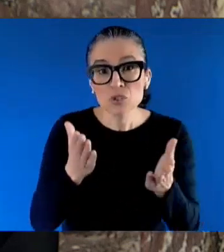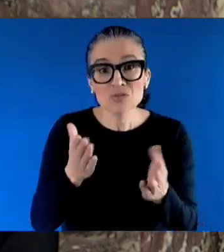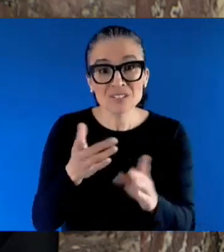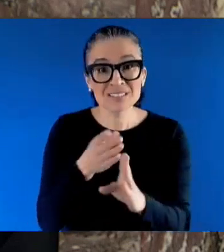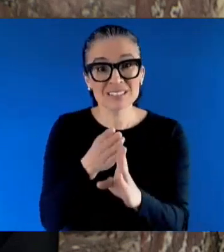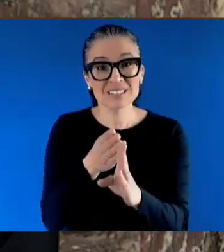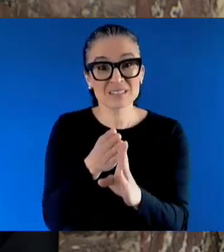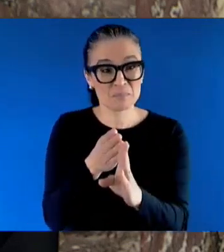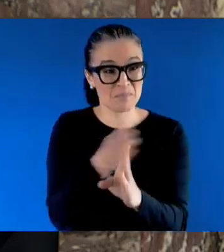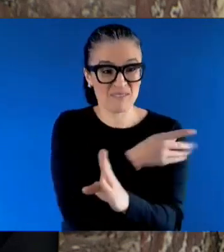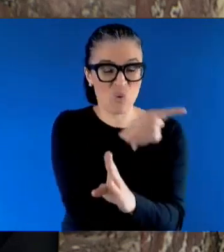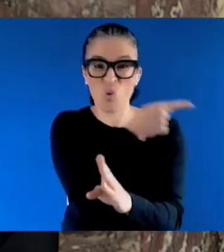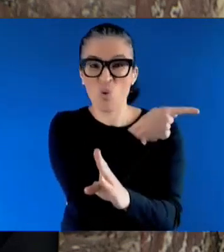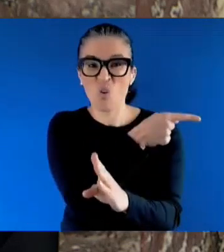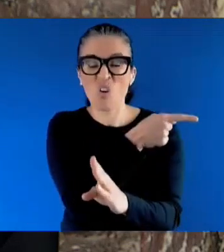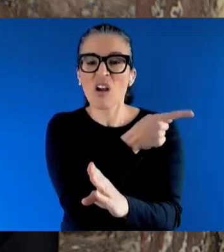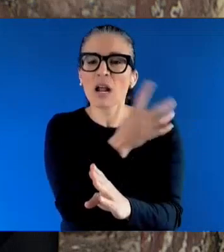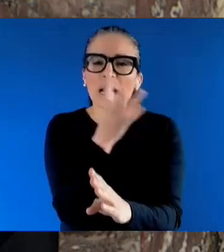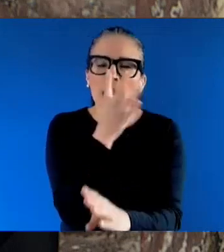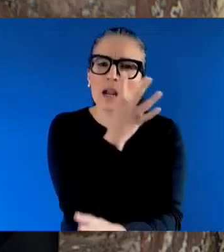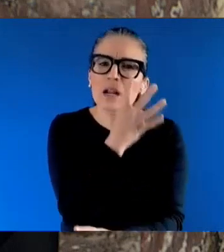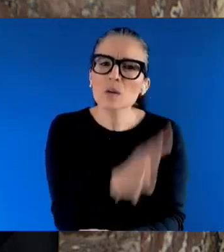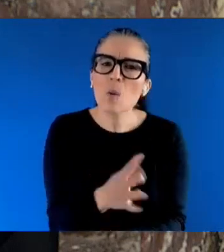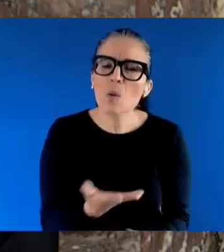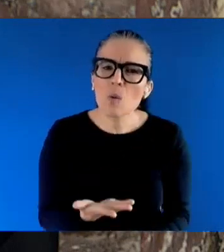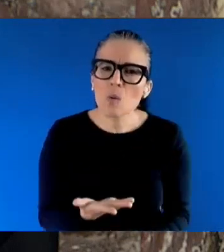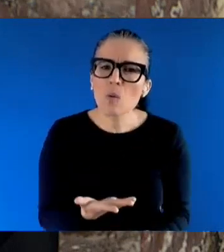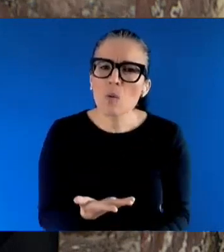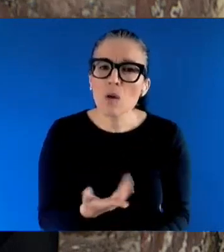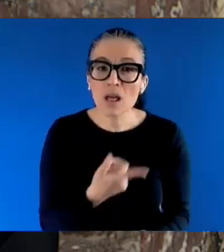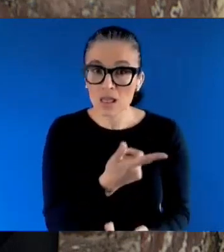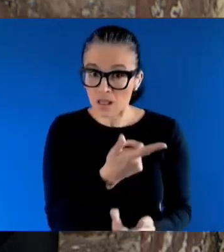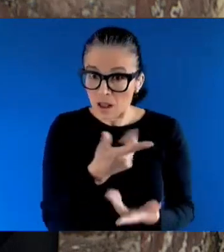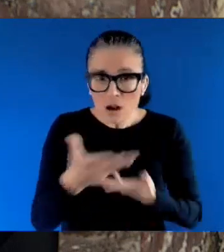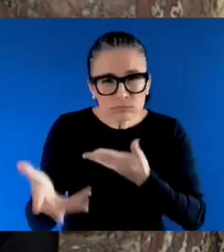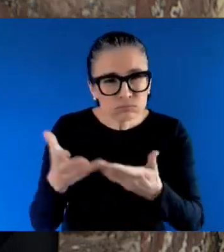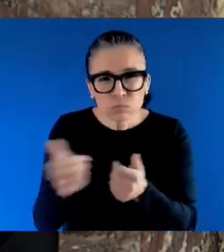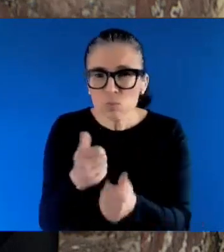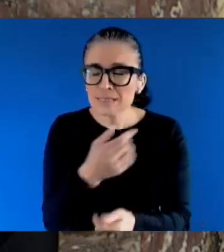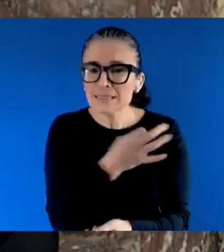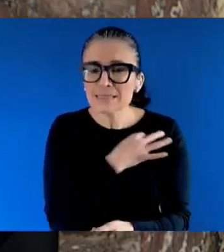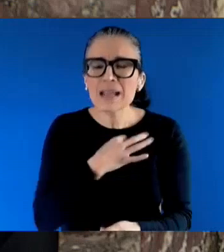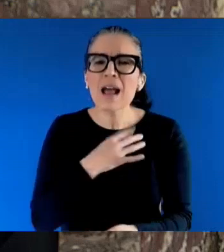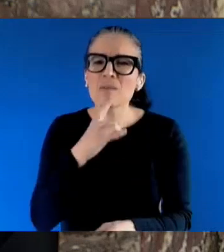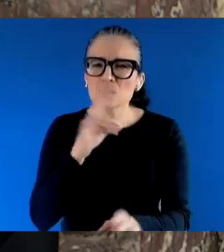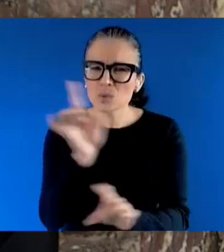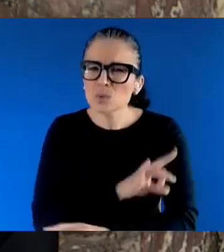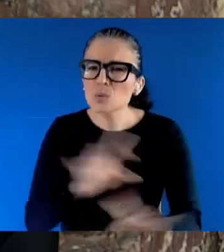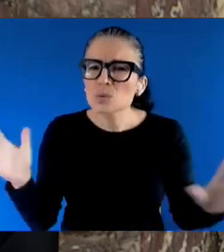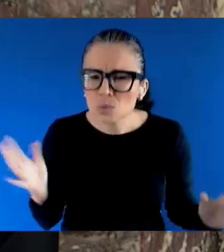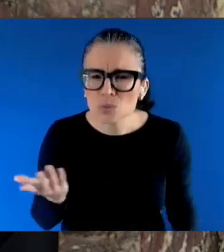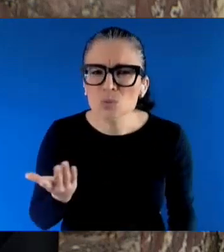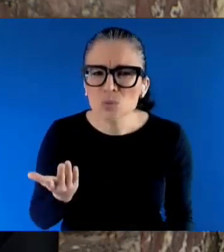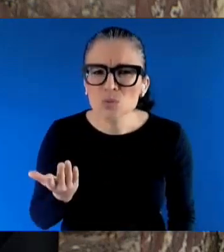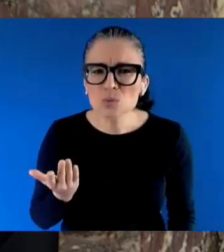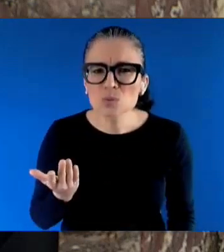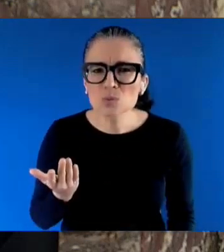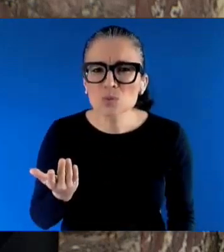been treated with contempt by the previous government, the only group of workers who didn't get the public service bonus under the previous government were